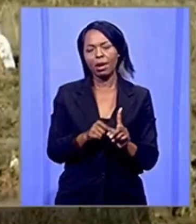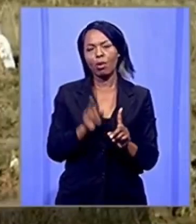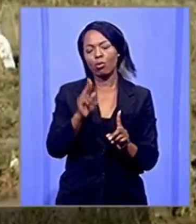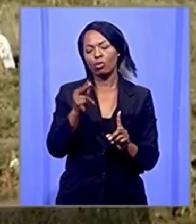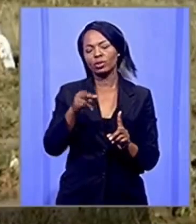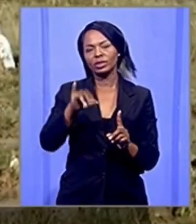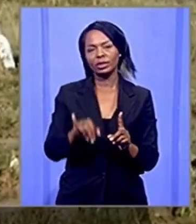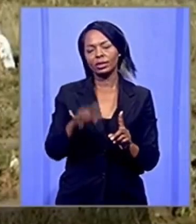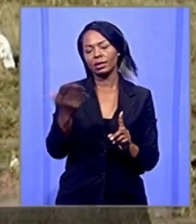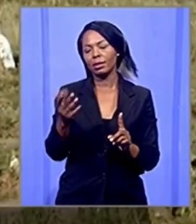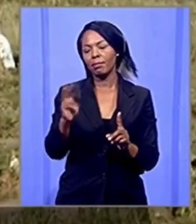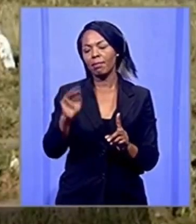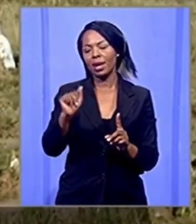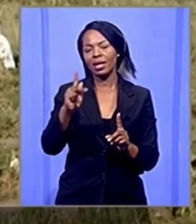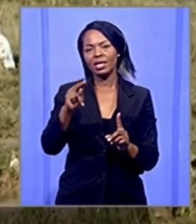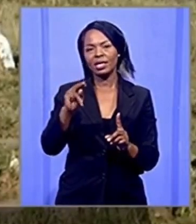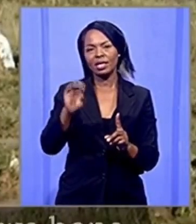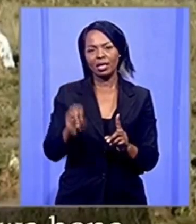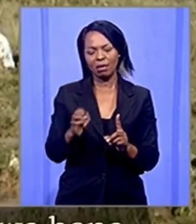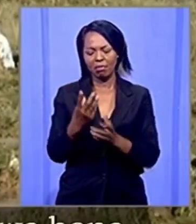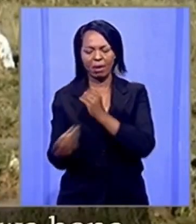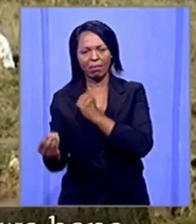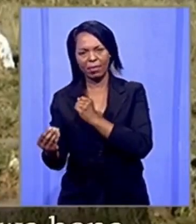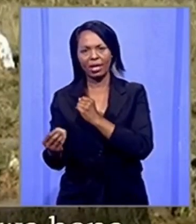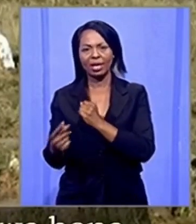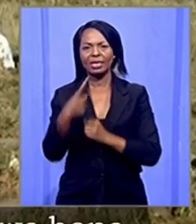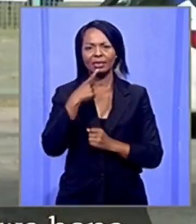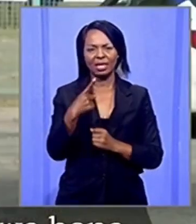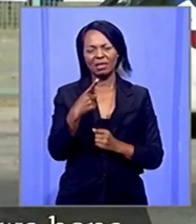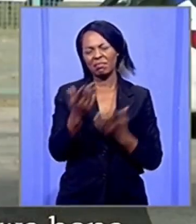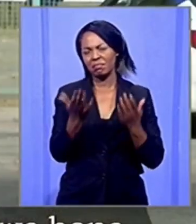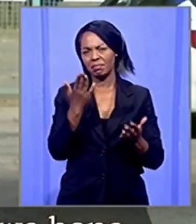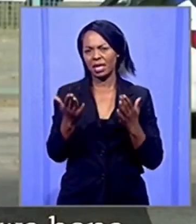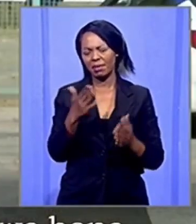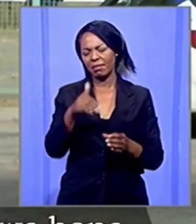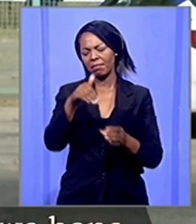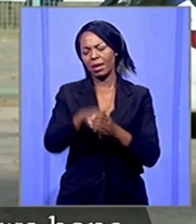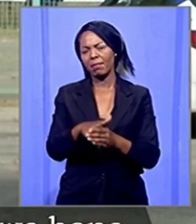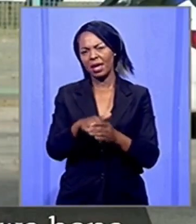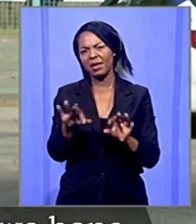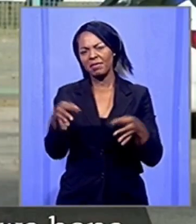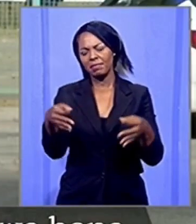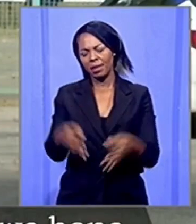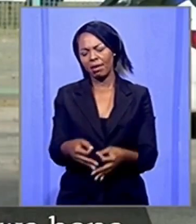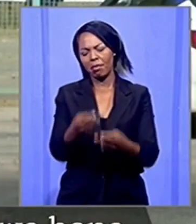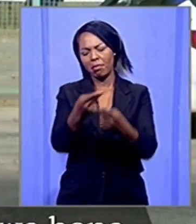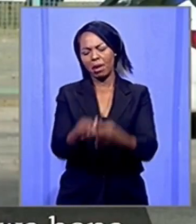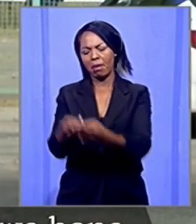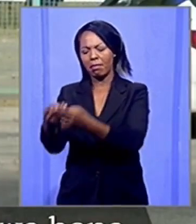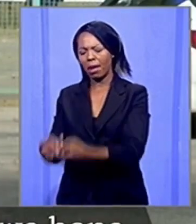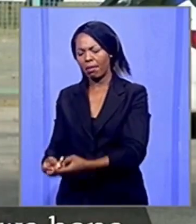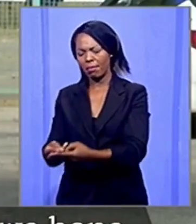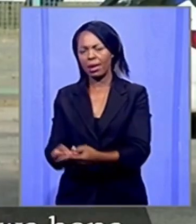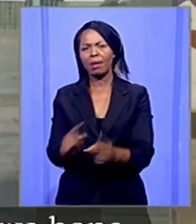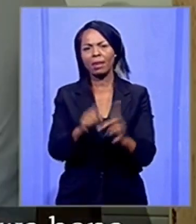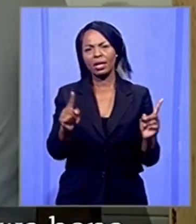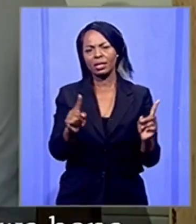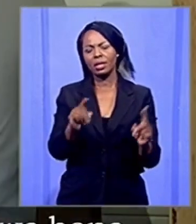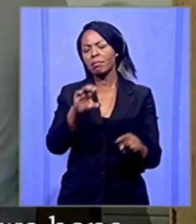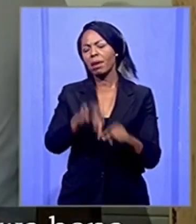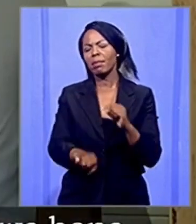nyeletse. Go bega fa a fitlhilwe le baswi bao ba senang beng ba le 10 morago ga gore setopo sa gagwe se fitlhelwe kwa morago